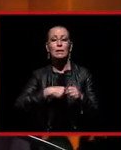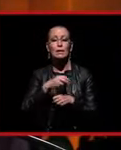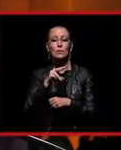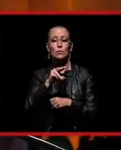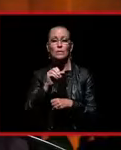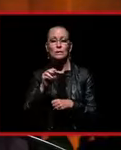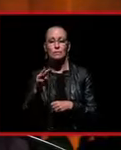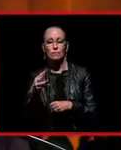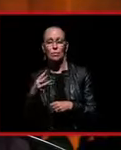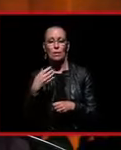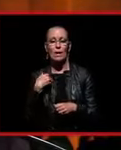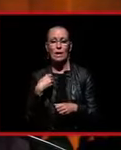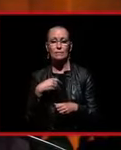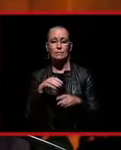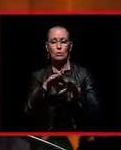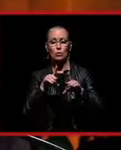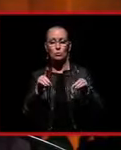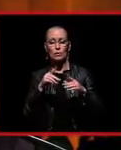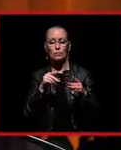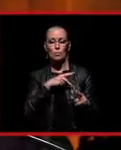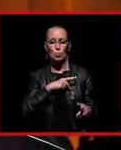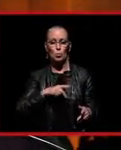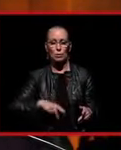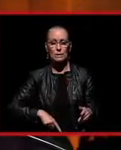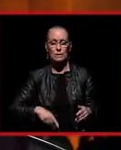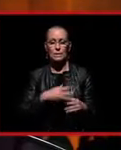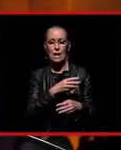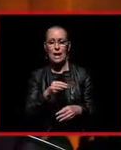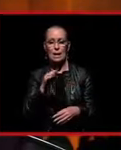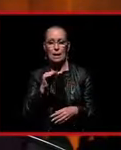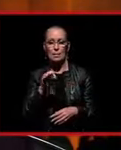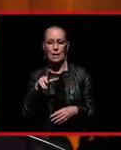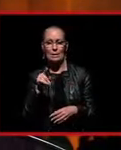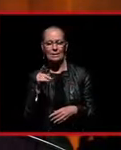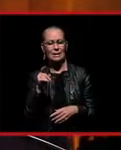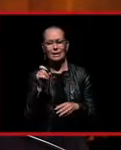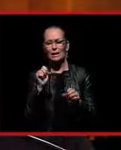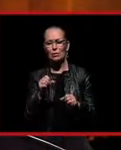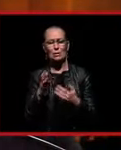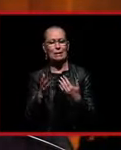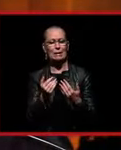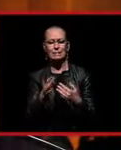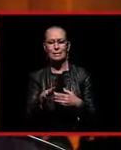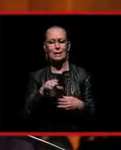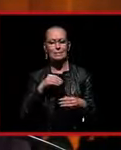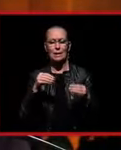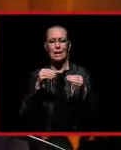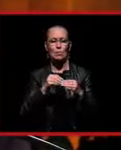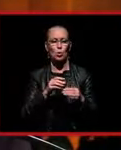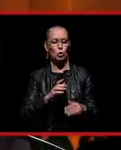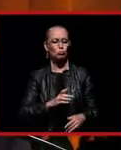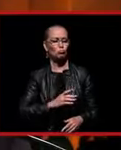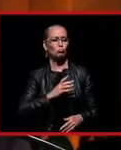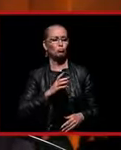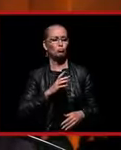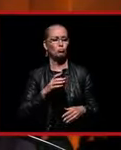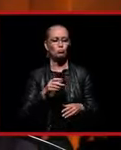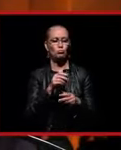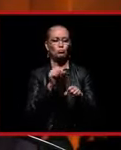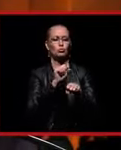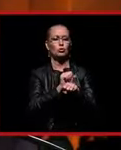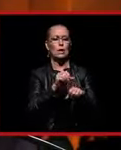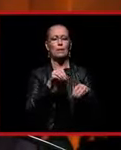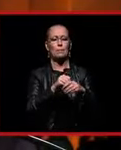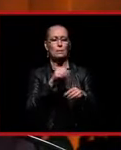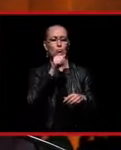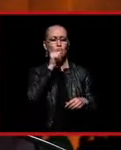degrees from Princeton and MIT, Dr. Rubenzahl could easily have accepted more lucrative positions in private industry or at a